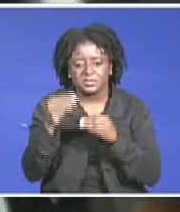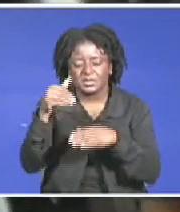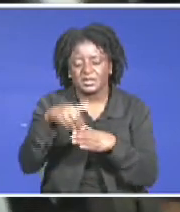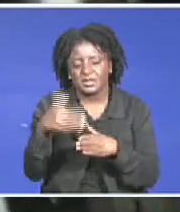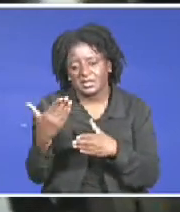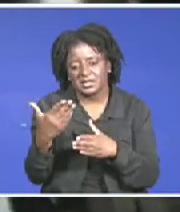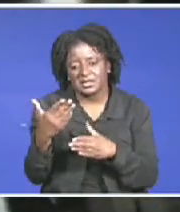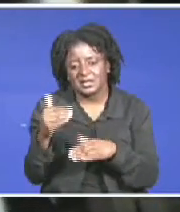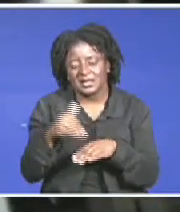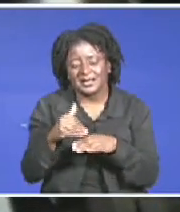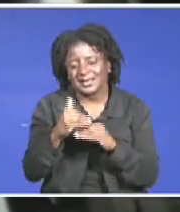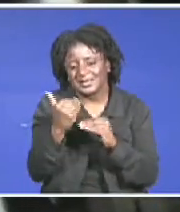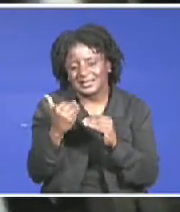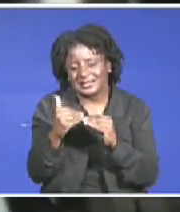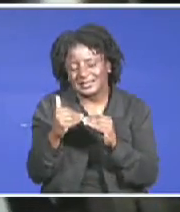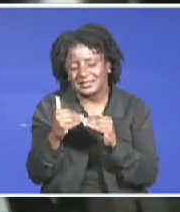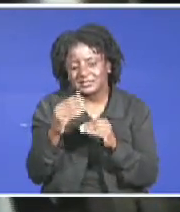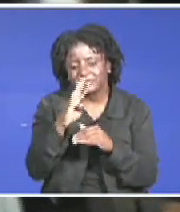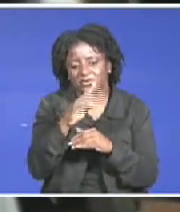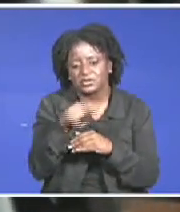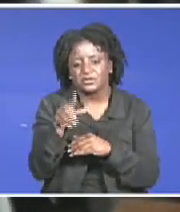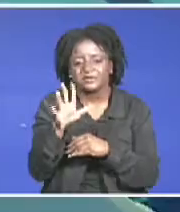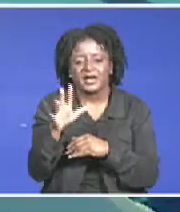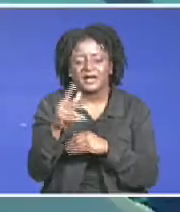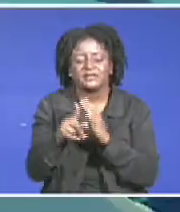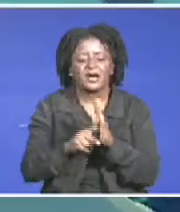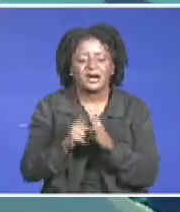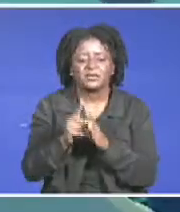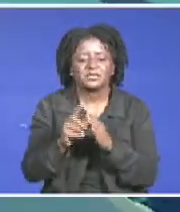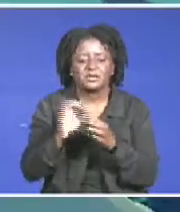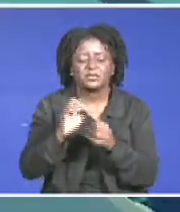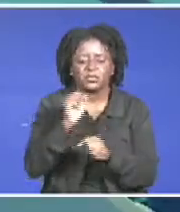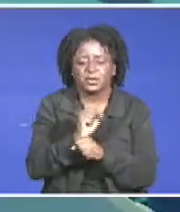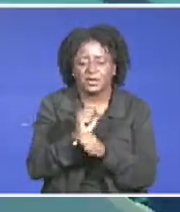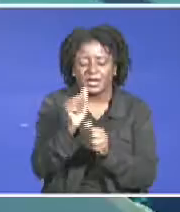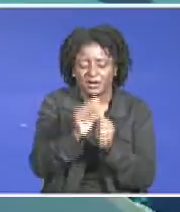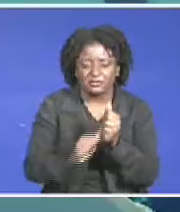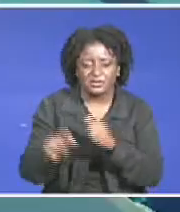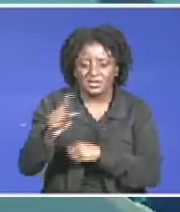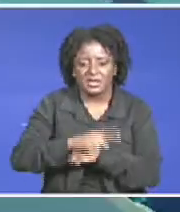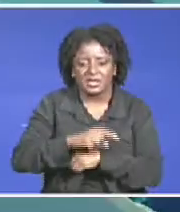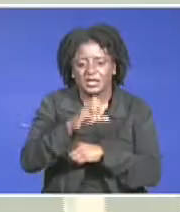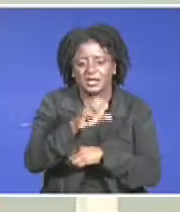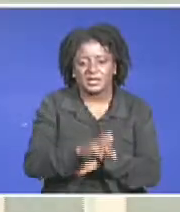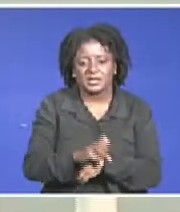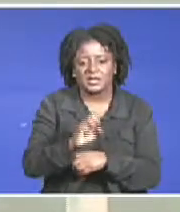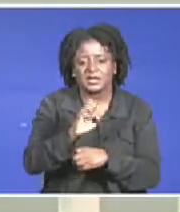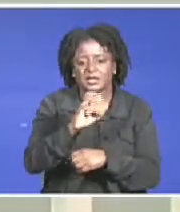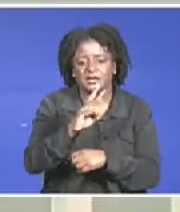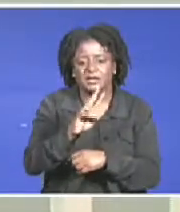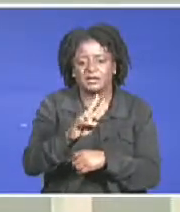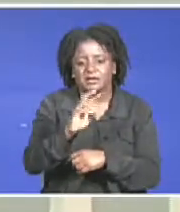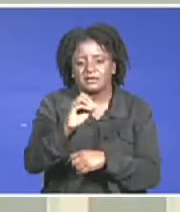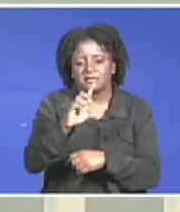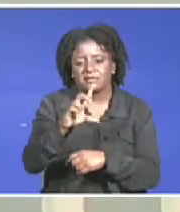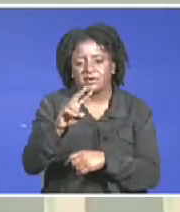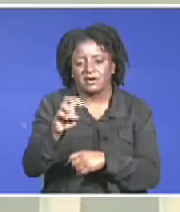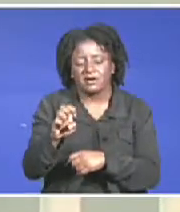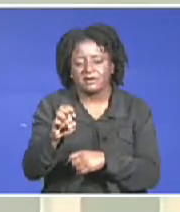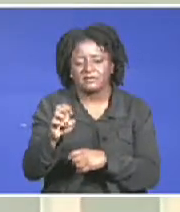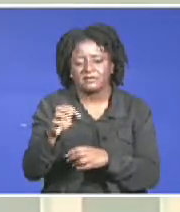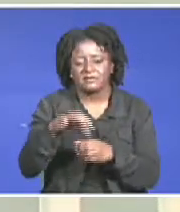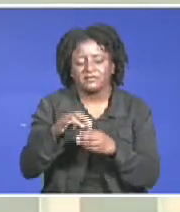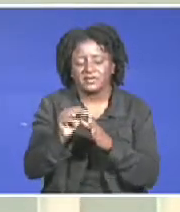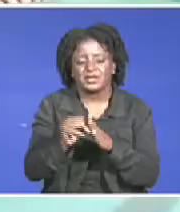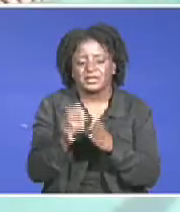at least 4 to 5 hours of work every day. The Evolve Fitness Center officially opened last night. Travano McPhee runs the swim program